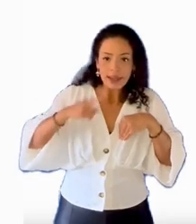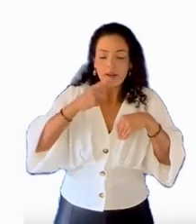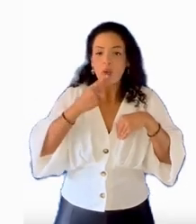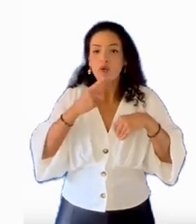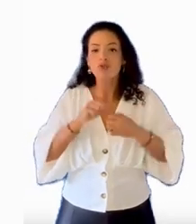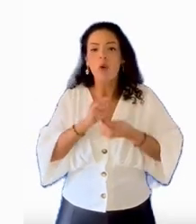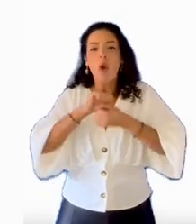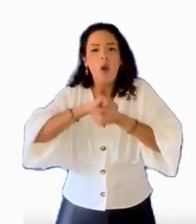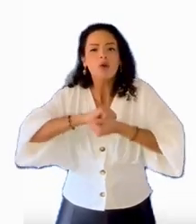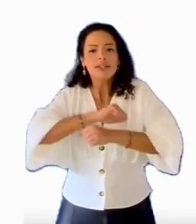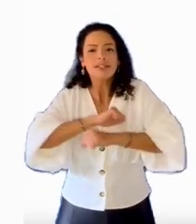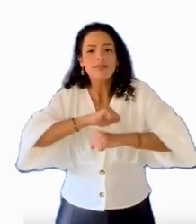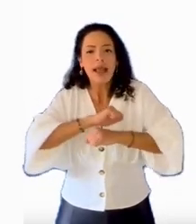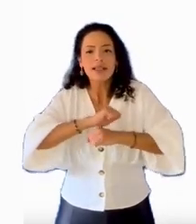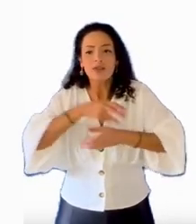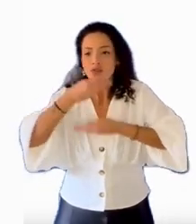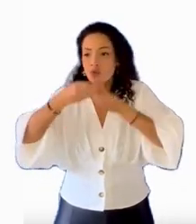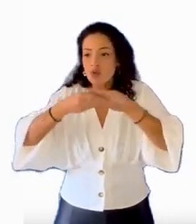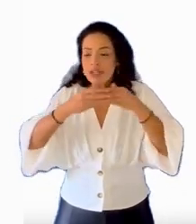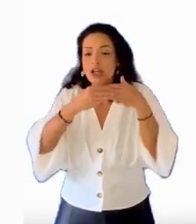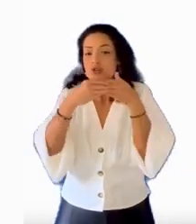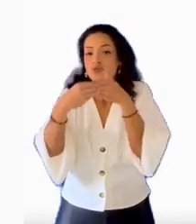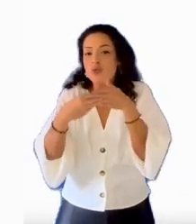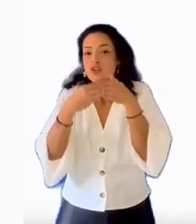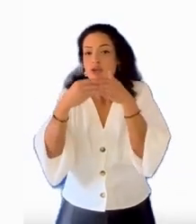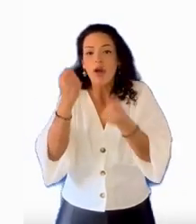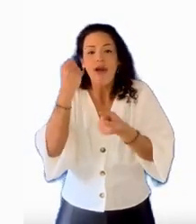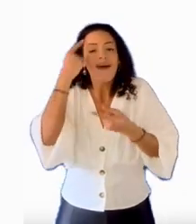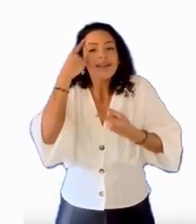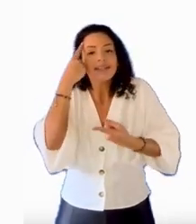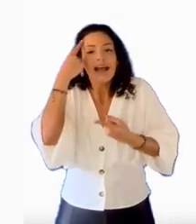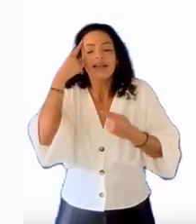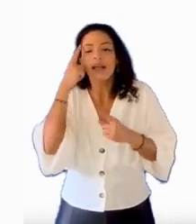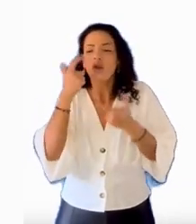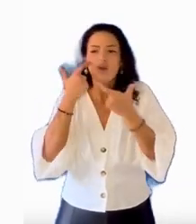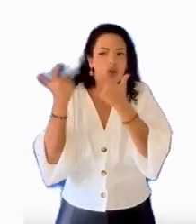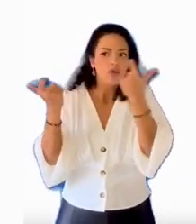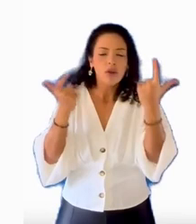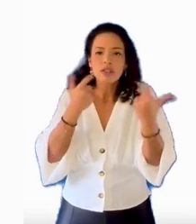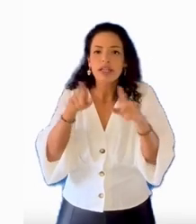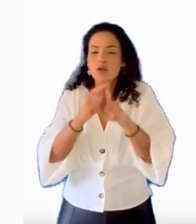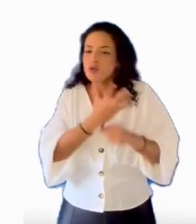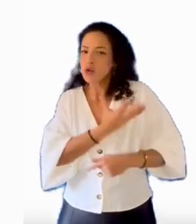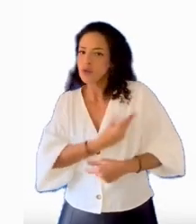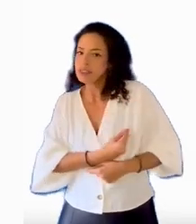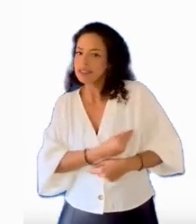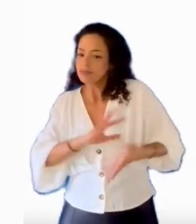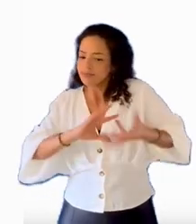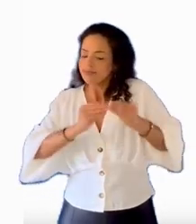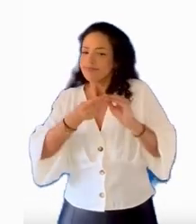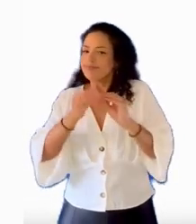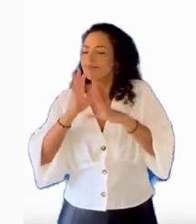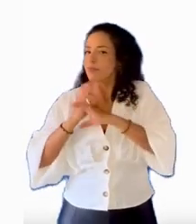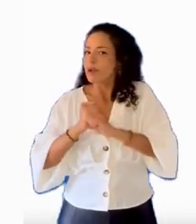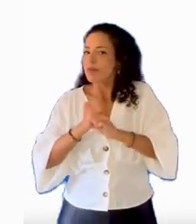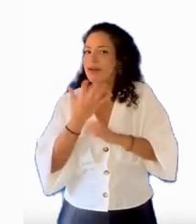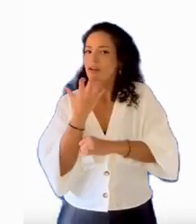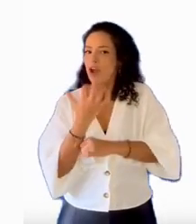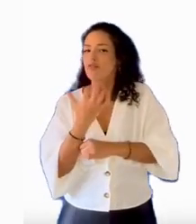space, story stewardship, understanding curiosity and humility, creativity, commitment and